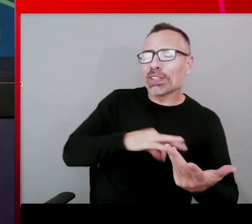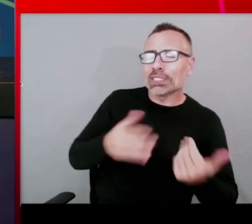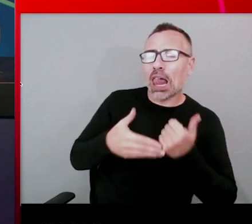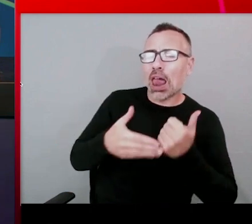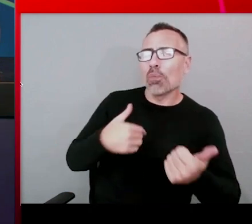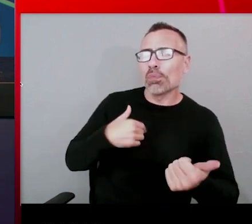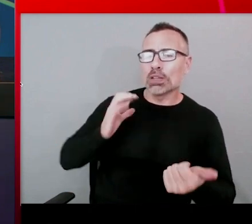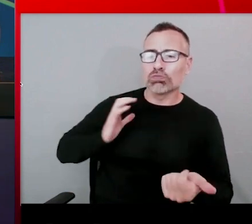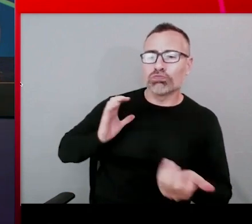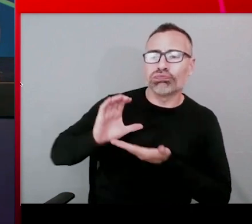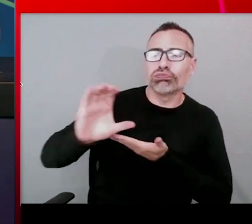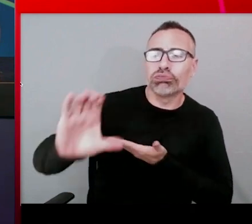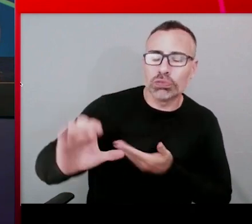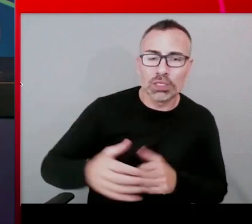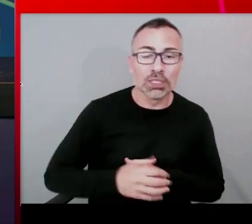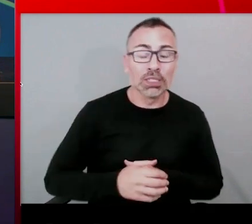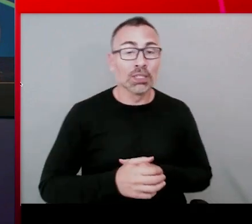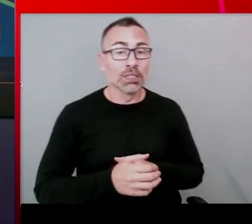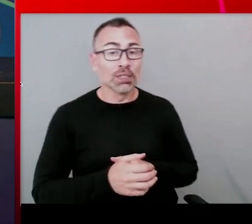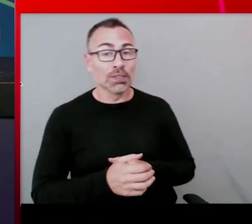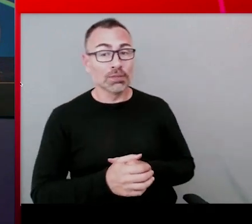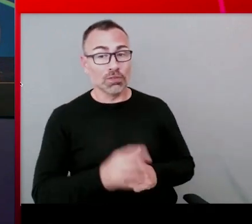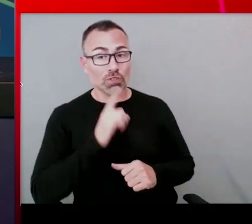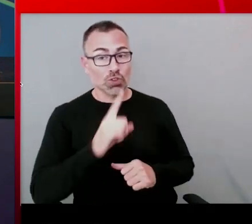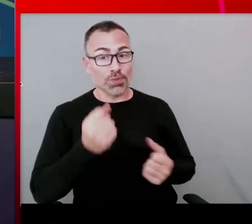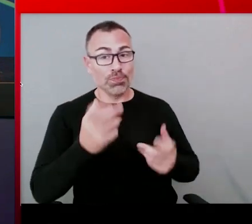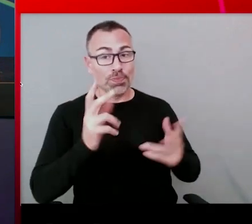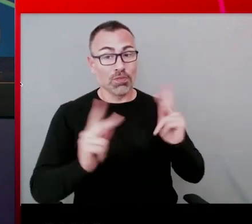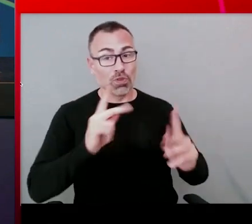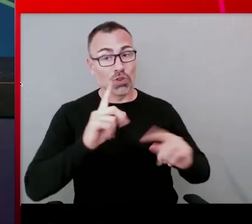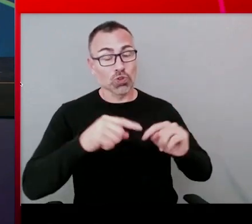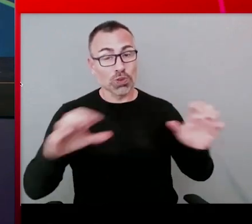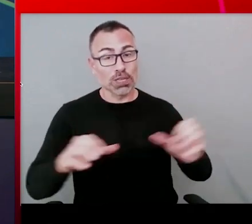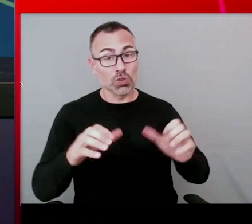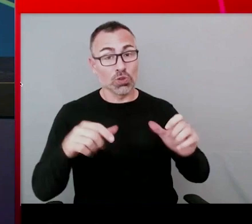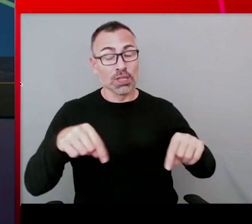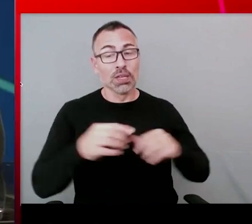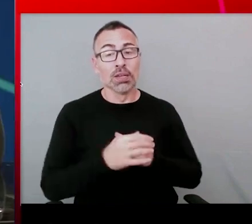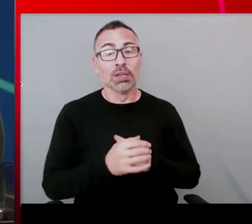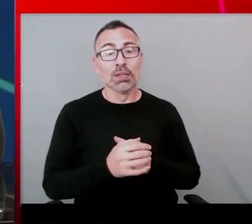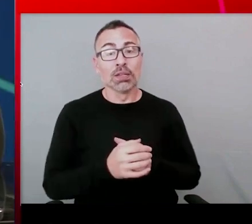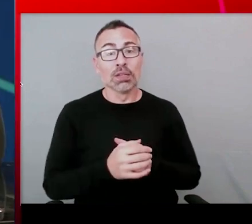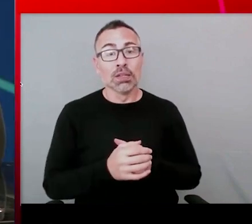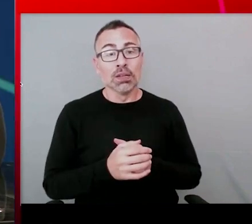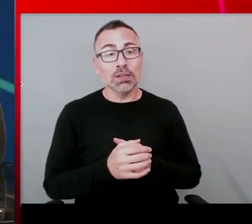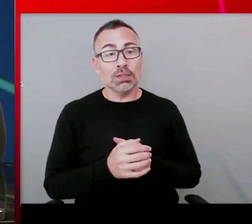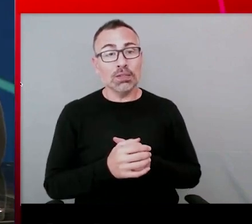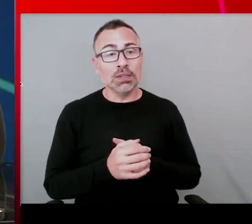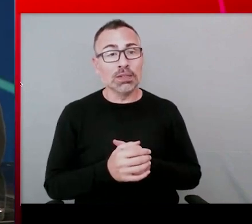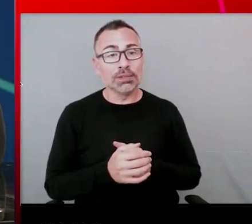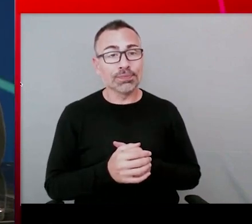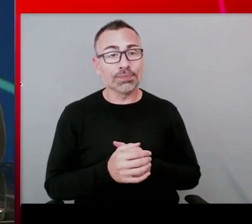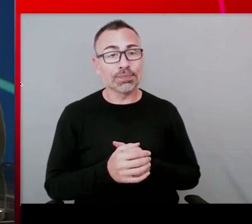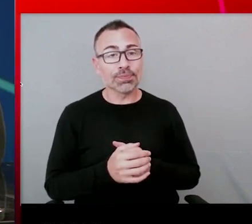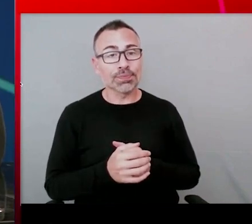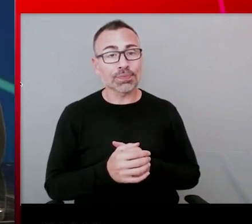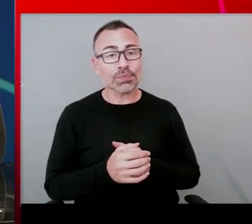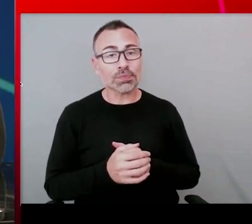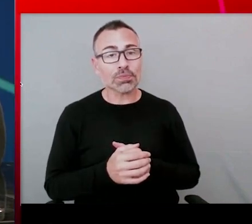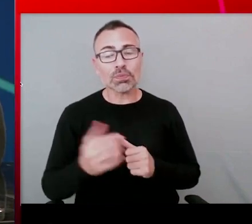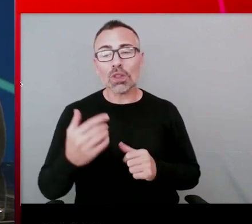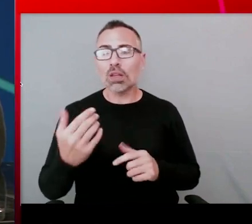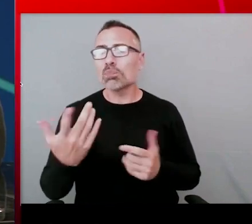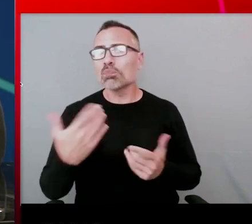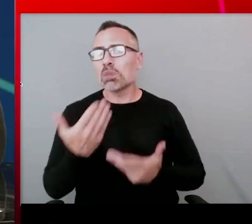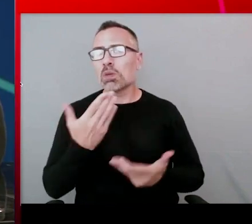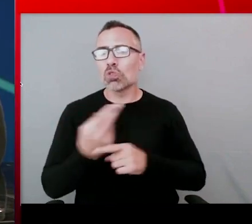for sure. So many folks, and when they do it this way, they're totally right, is that you start with a homegrown solution or an open source solution, something small, because